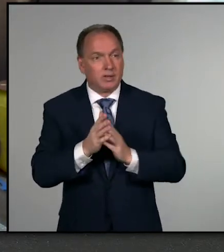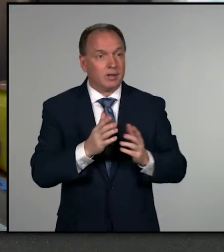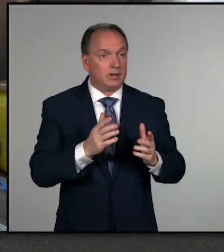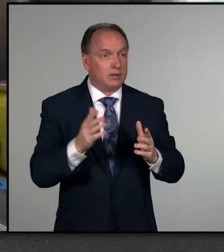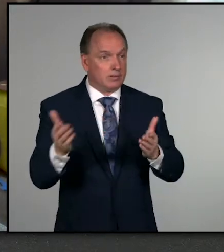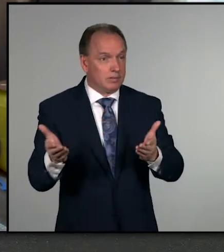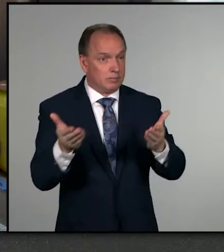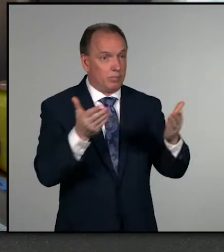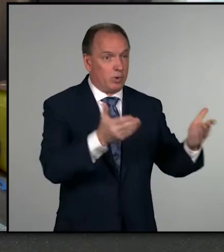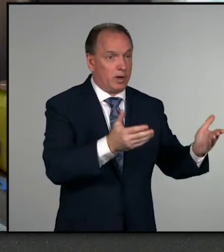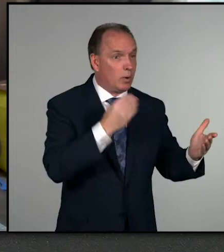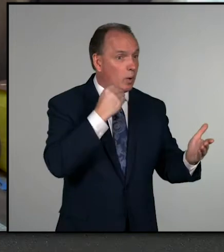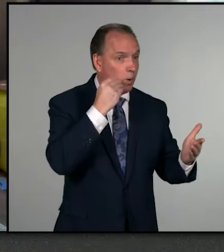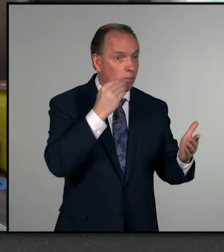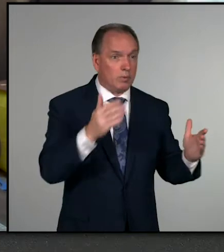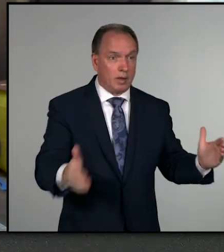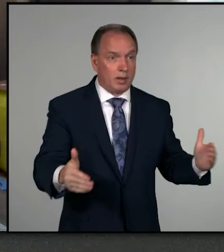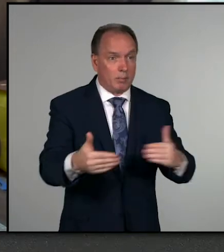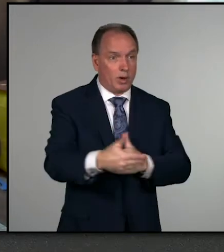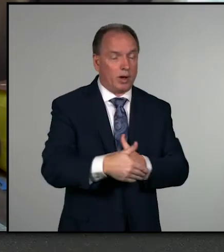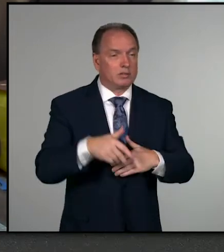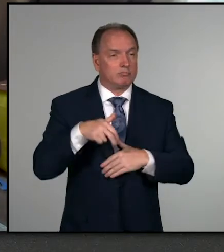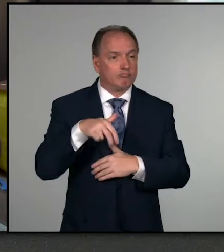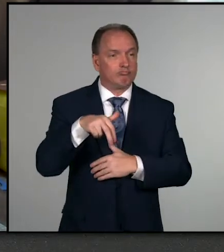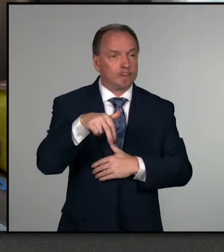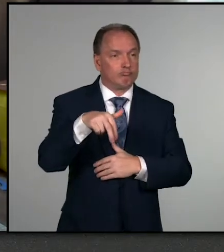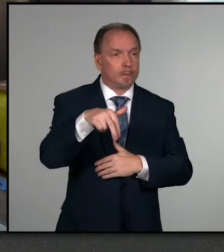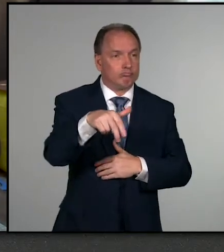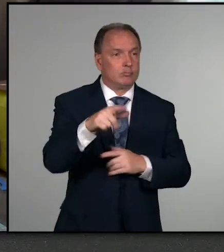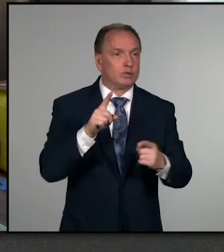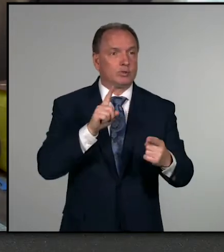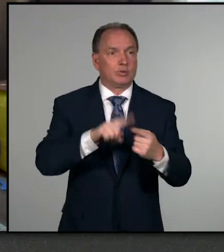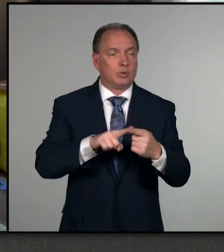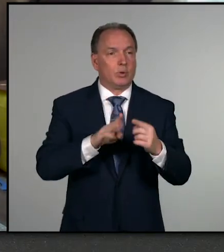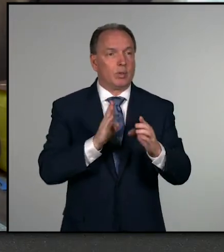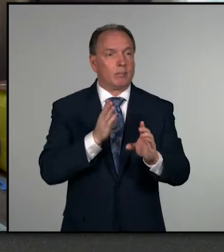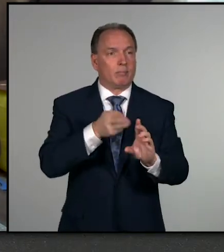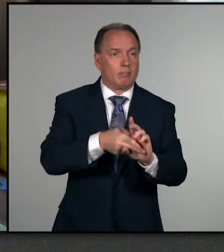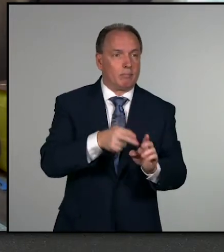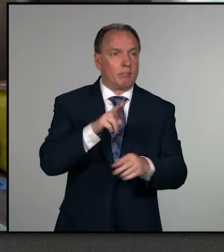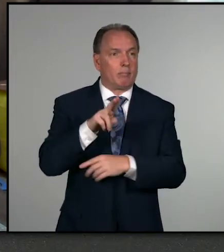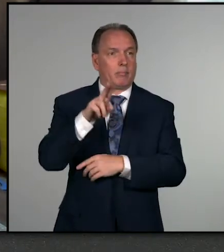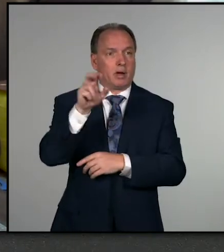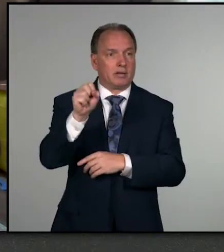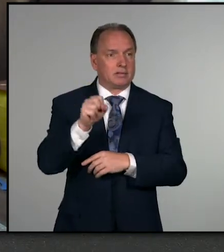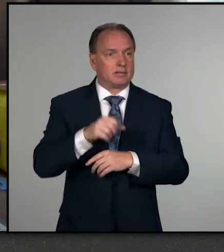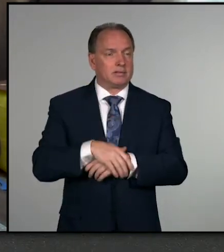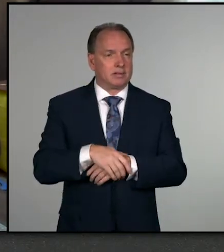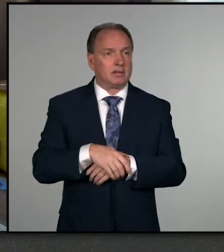Garden in a cardboard box. Walking to the bus.